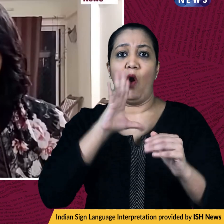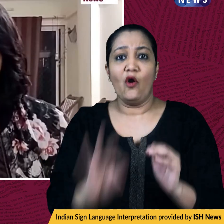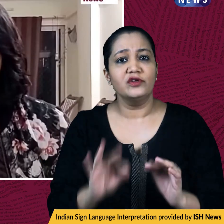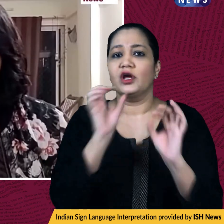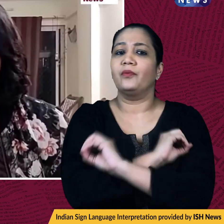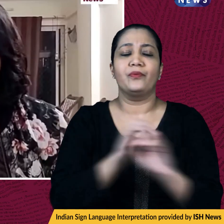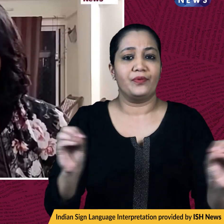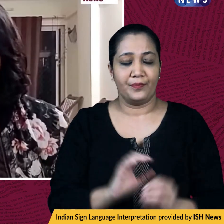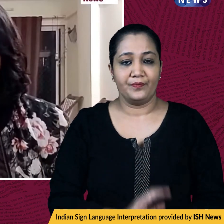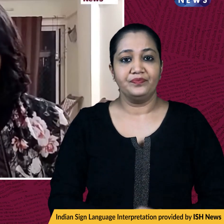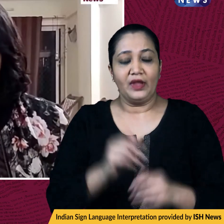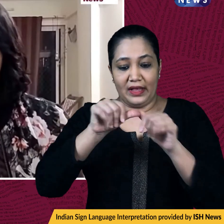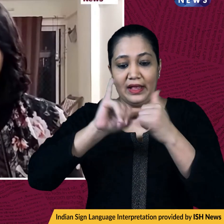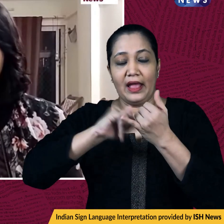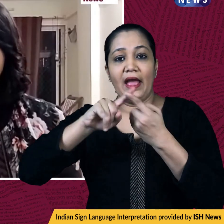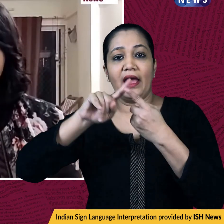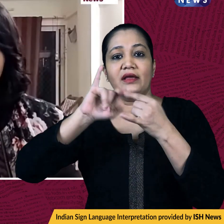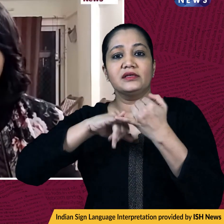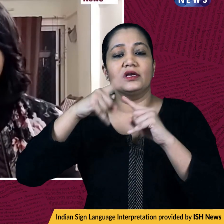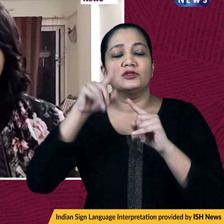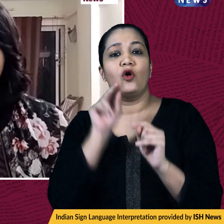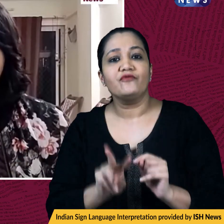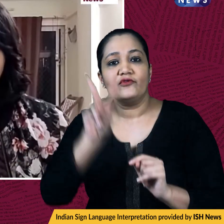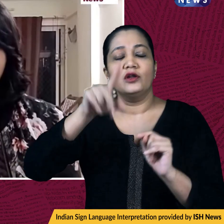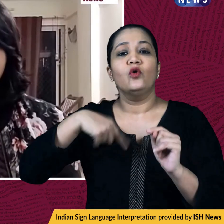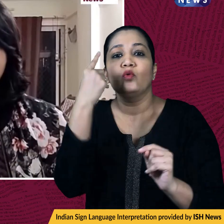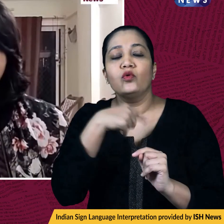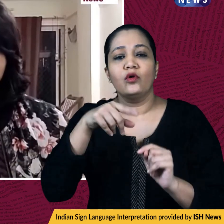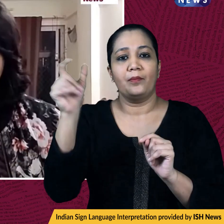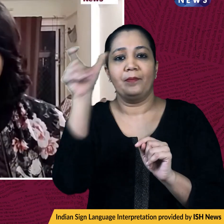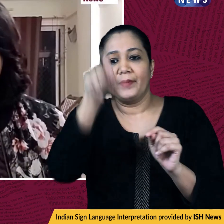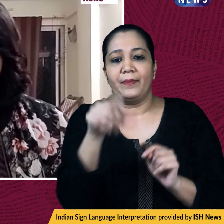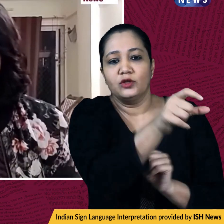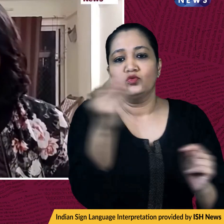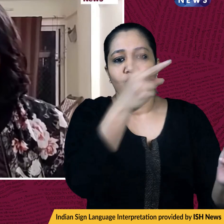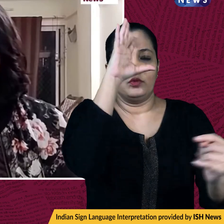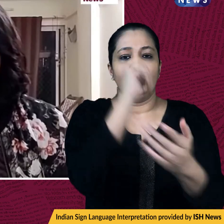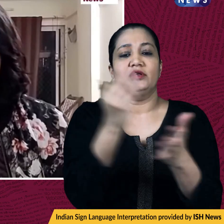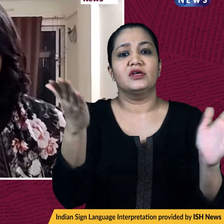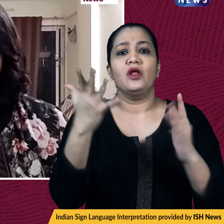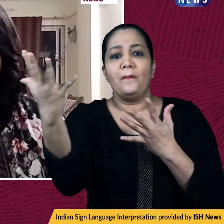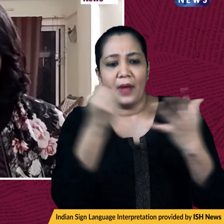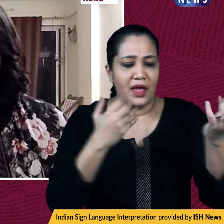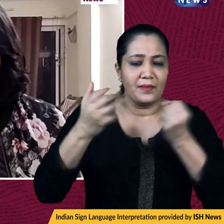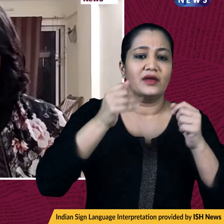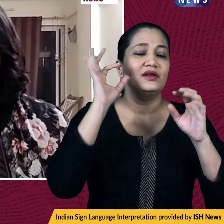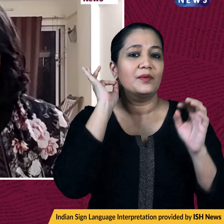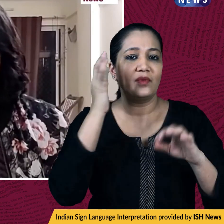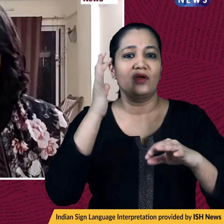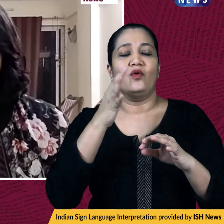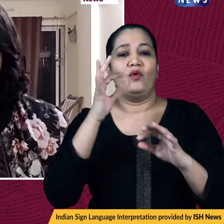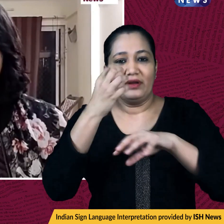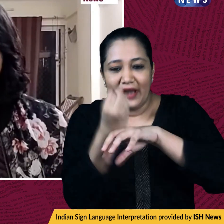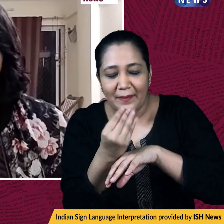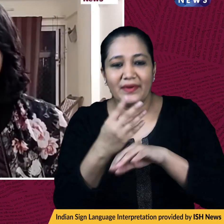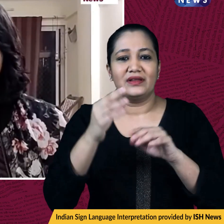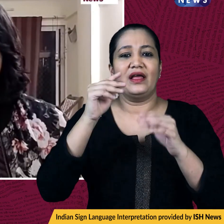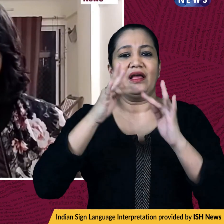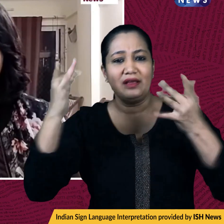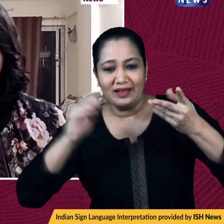heat trapped by greenhouse gases is absorbed by the ocean, which plays a critical role in maintaining a stable